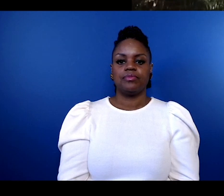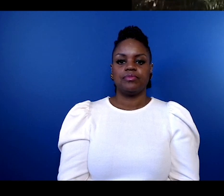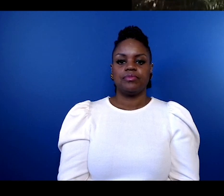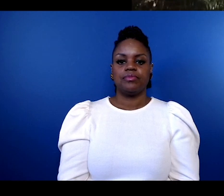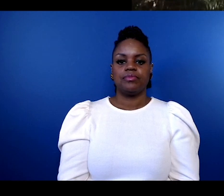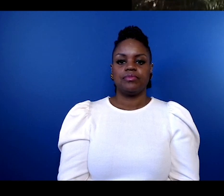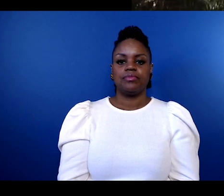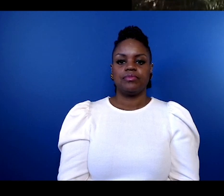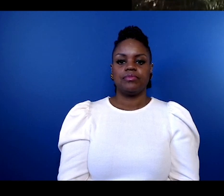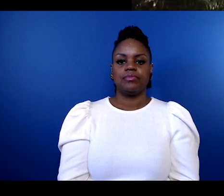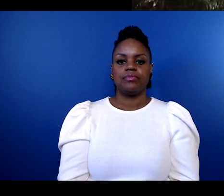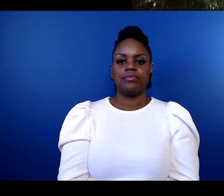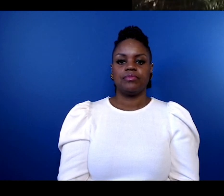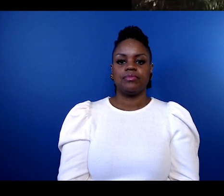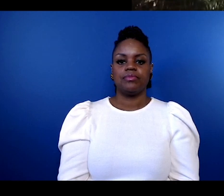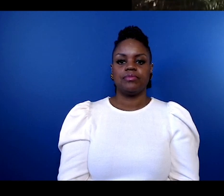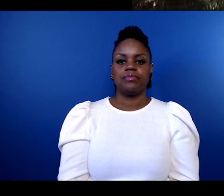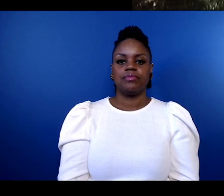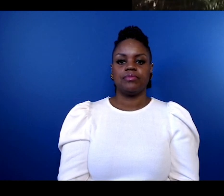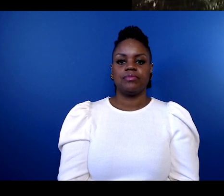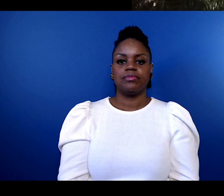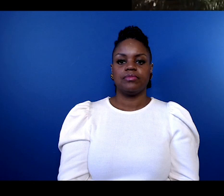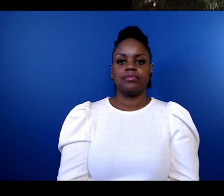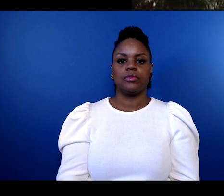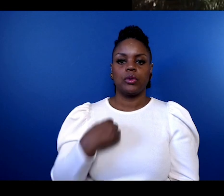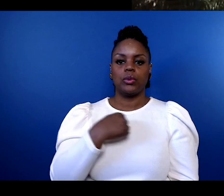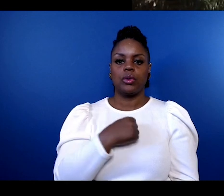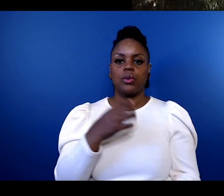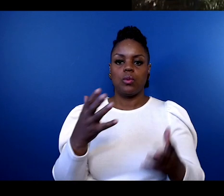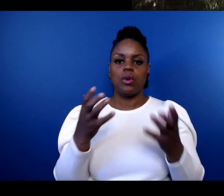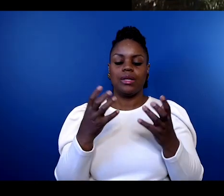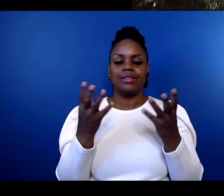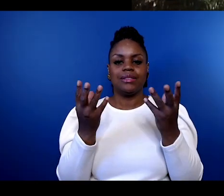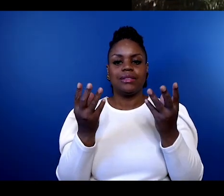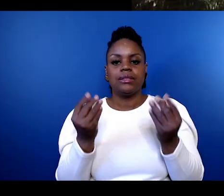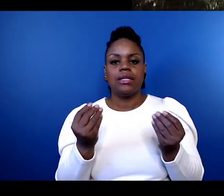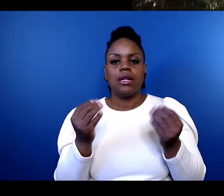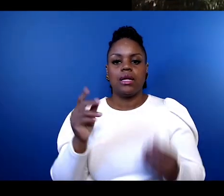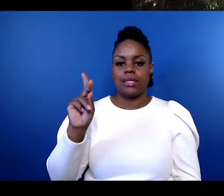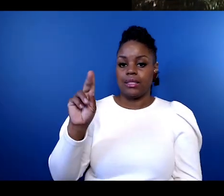As the arms come up, we're going to straighten the knees, lengthen the body, reach the arms back.